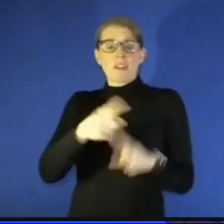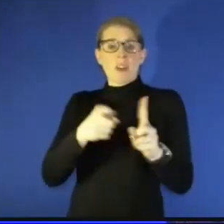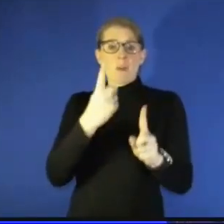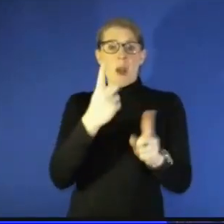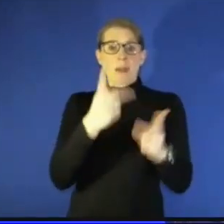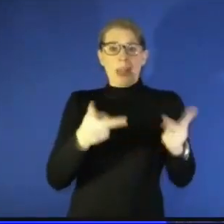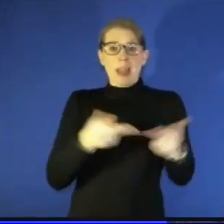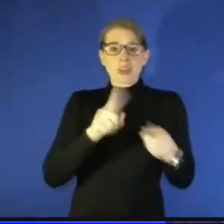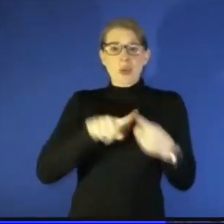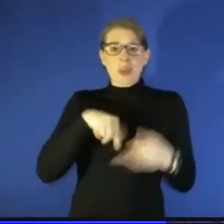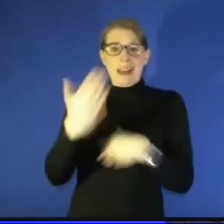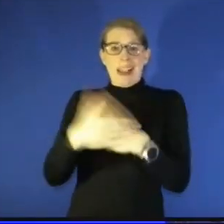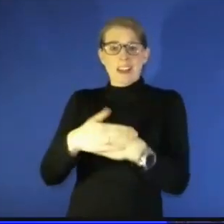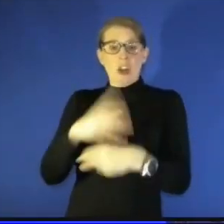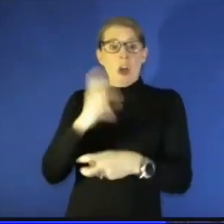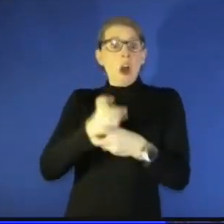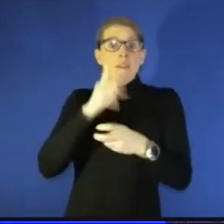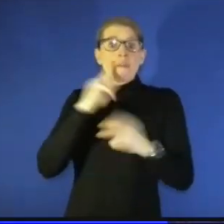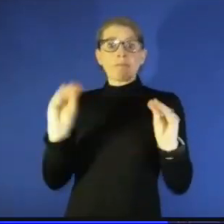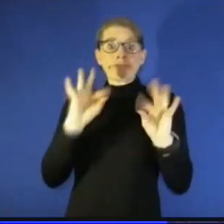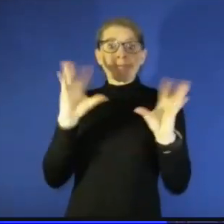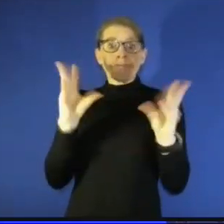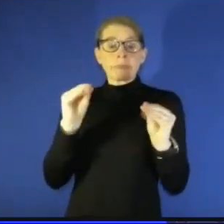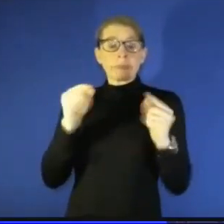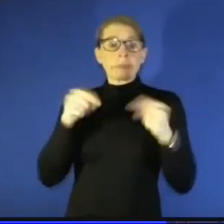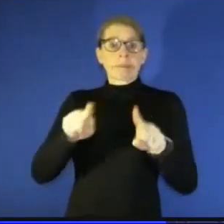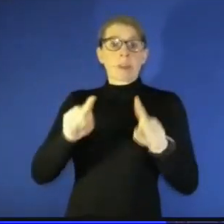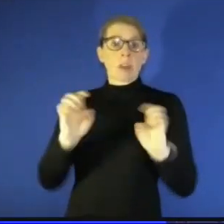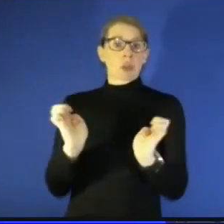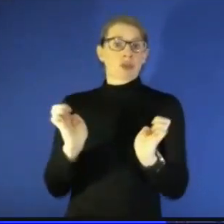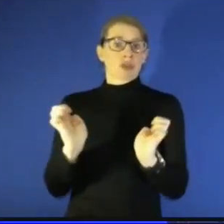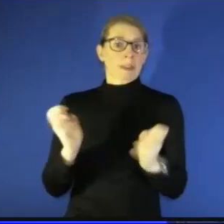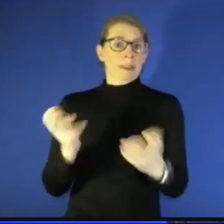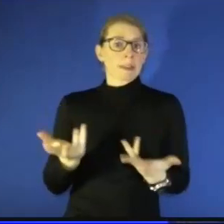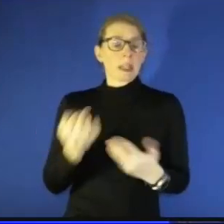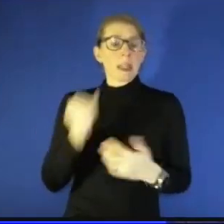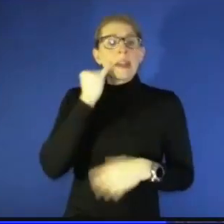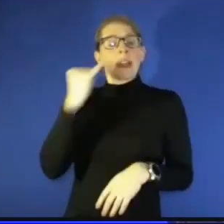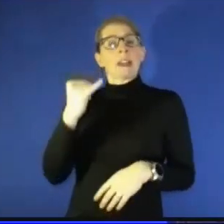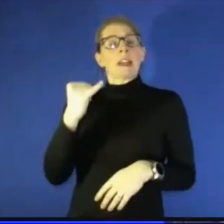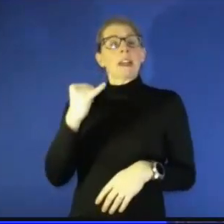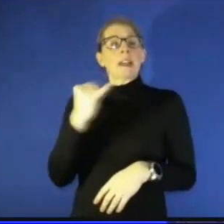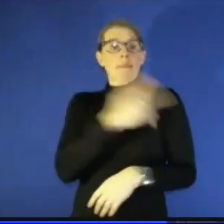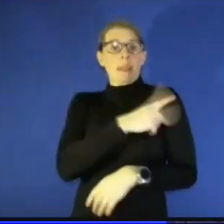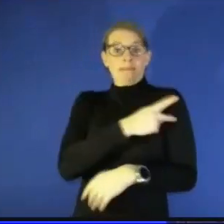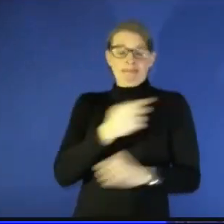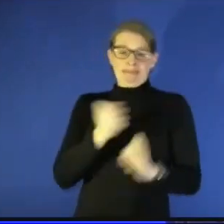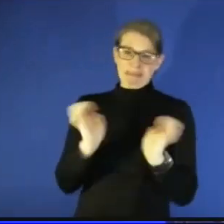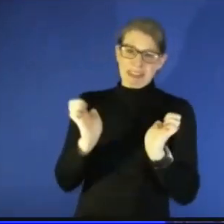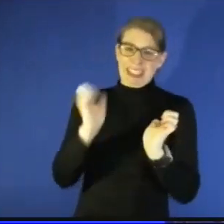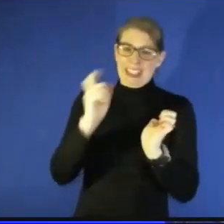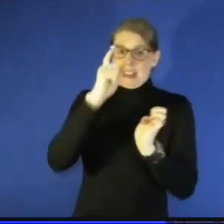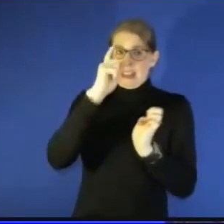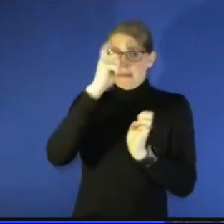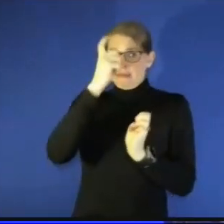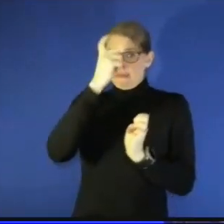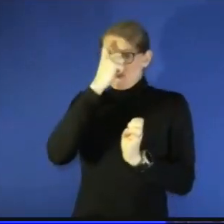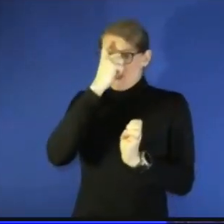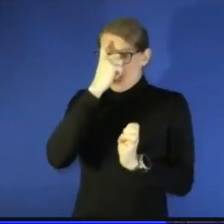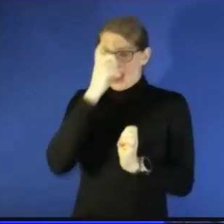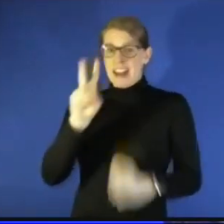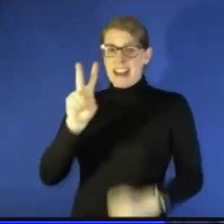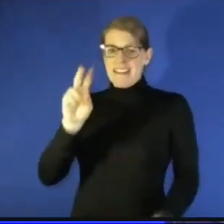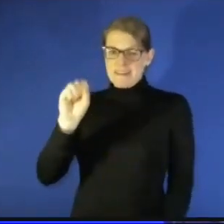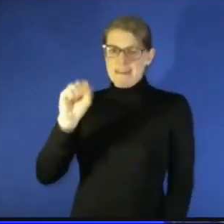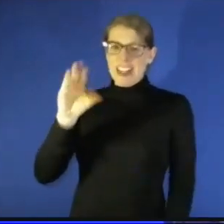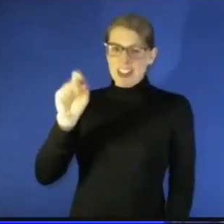an ambulance in an emergency. So if patients are having an emergency brain vascular condition, we're talking about